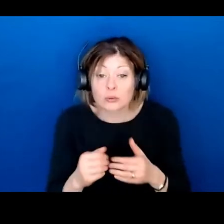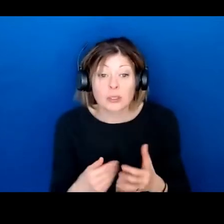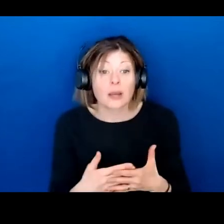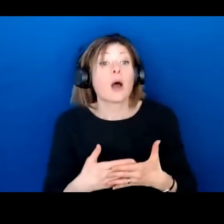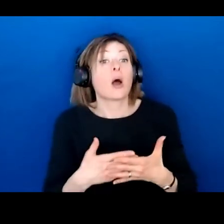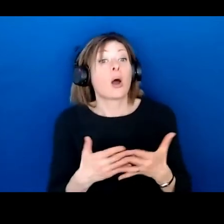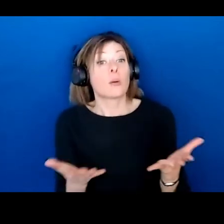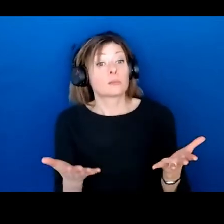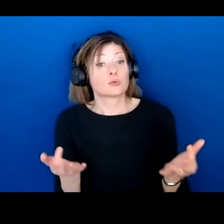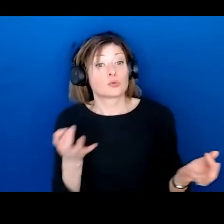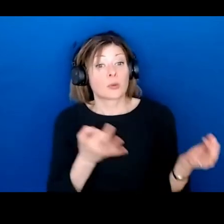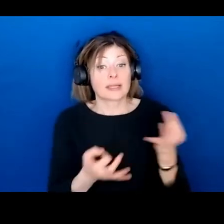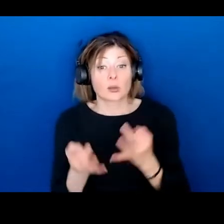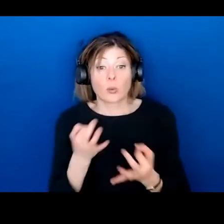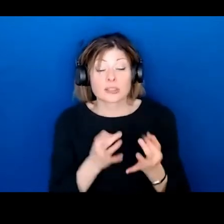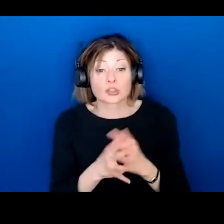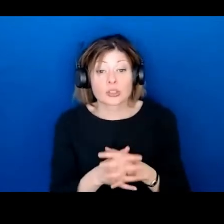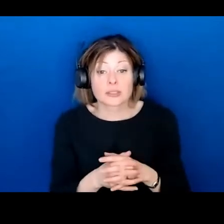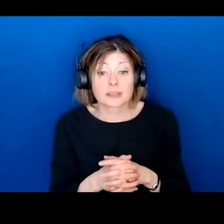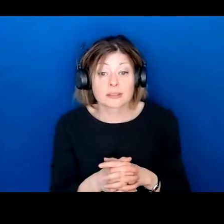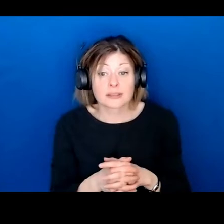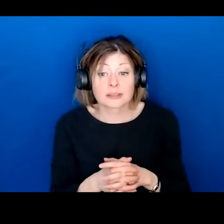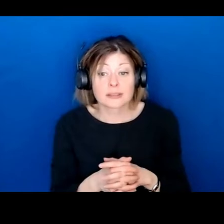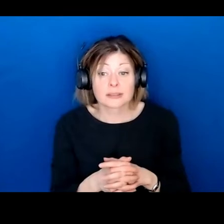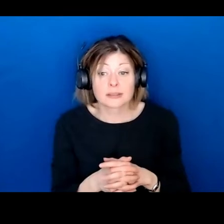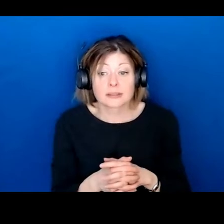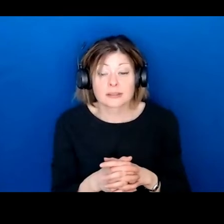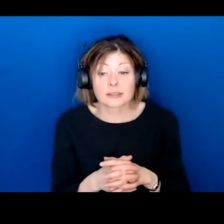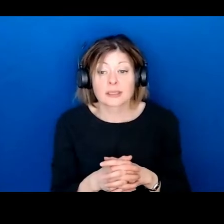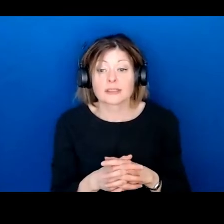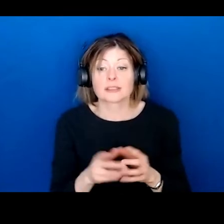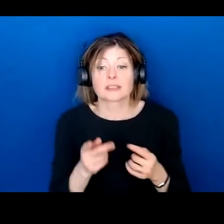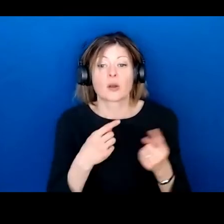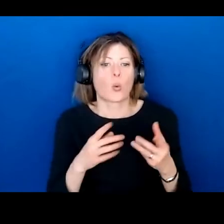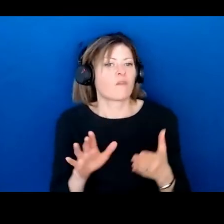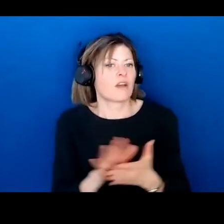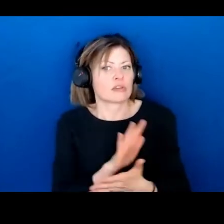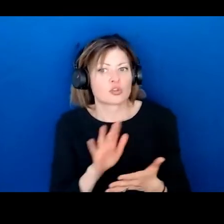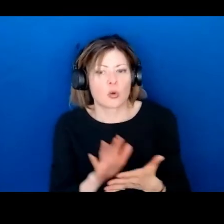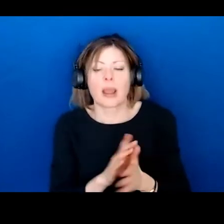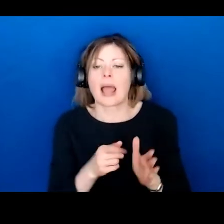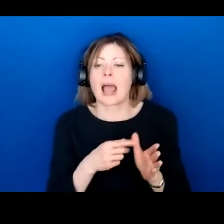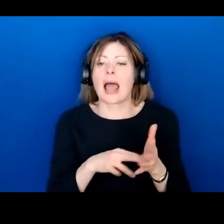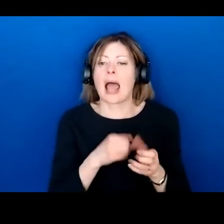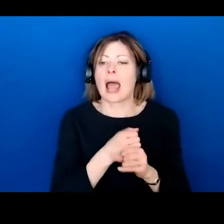to any questions. Very enjoyable. I know there's lots of